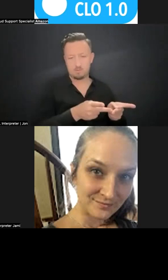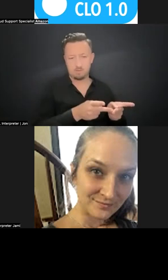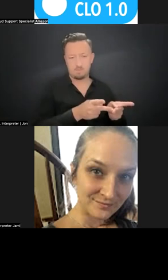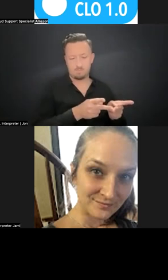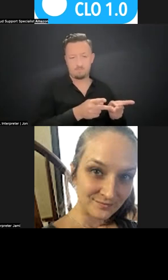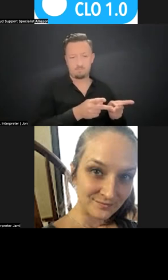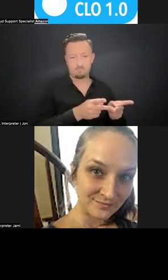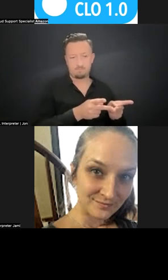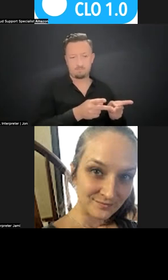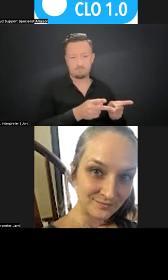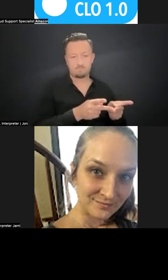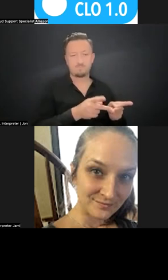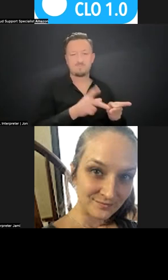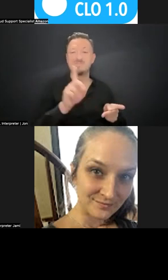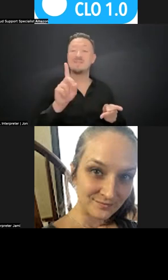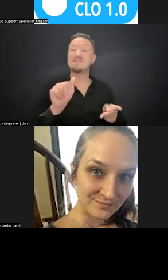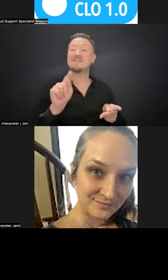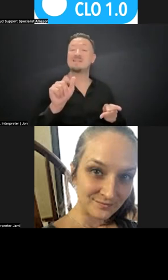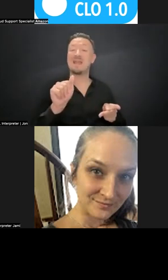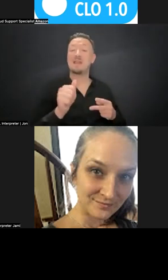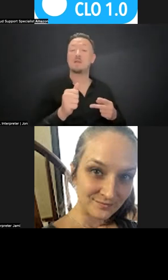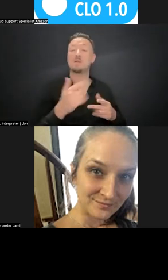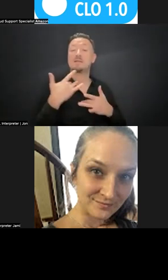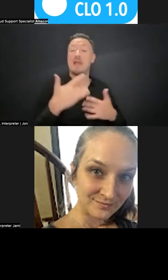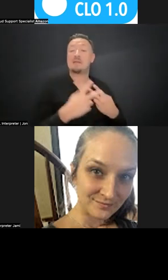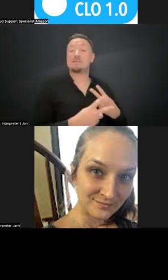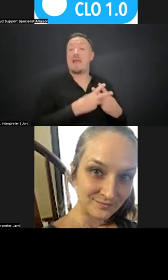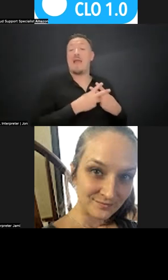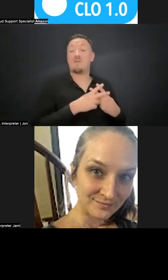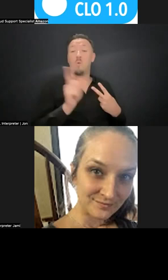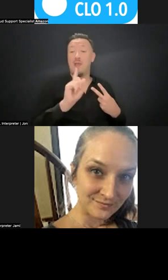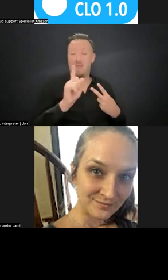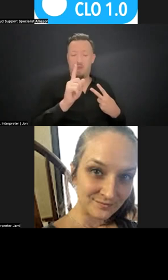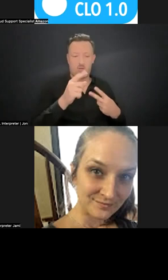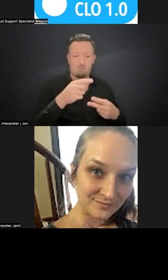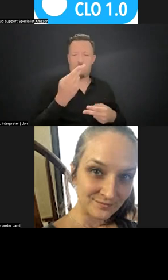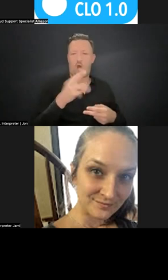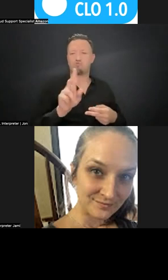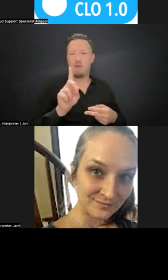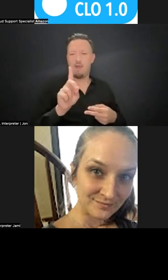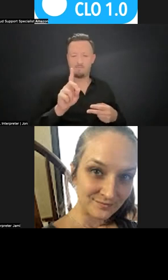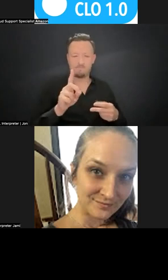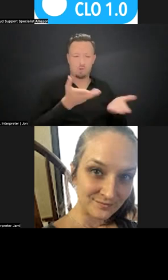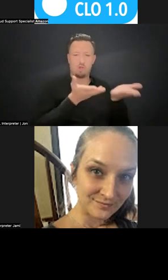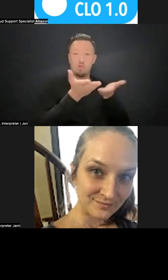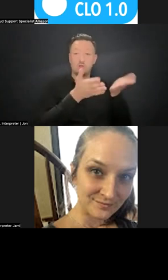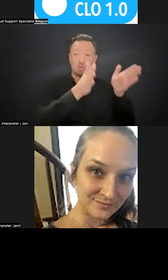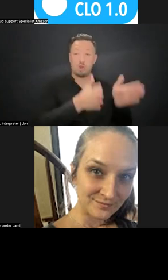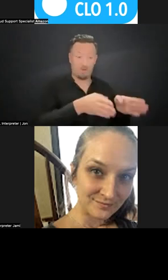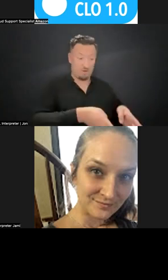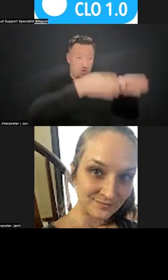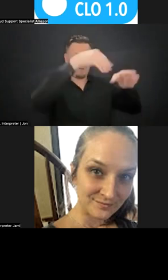Data, where is data stored? It's typically stored on the hard drive of a server. It could be stored in